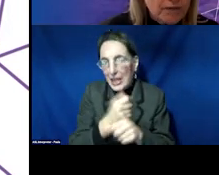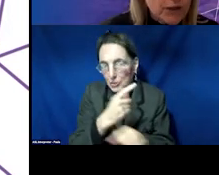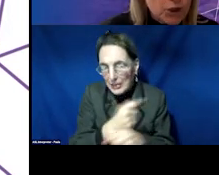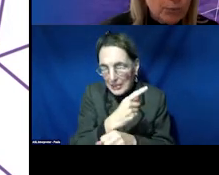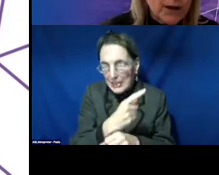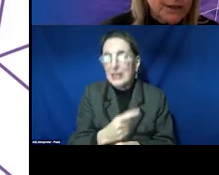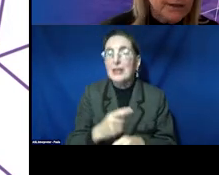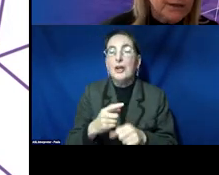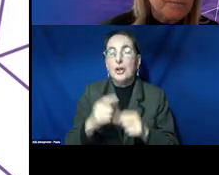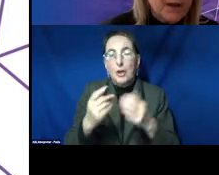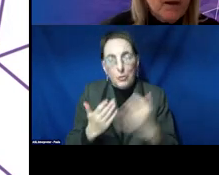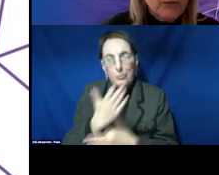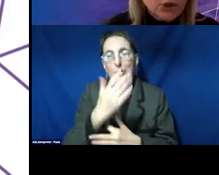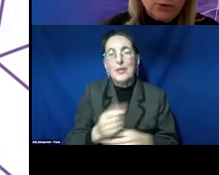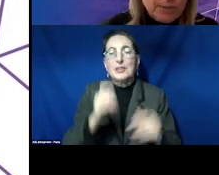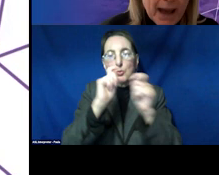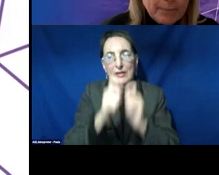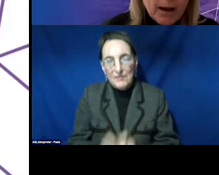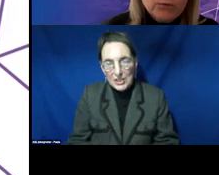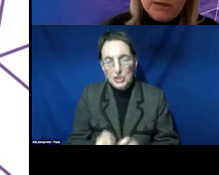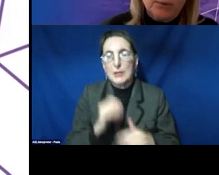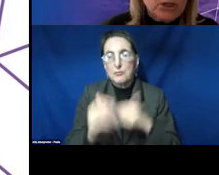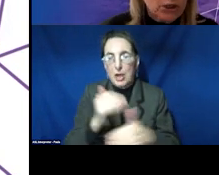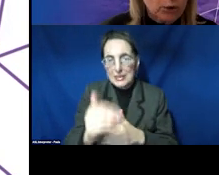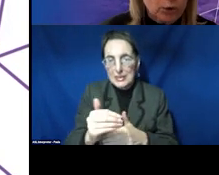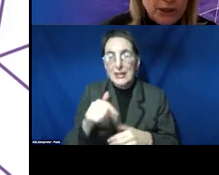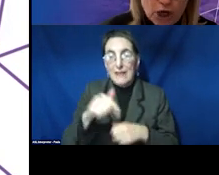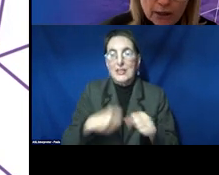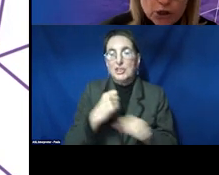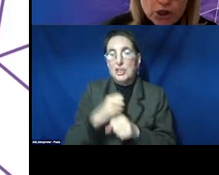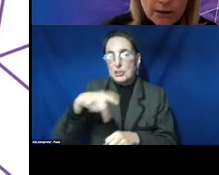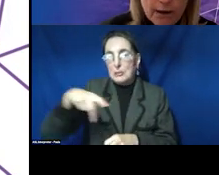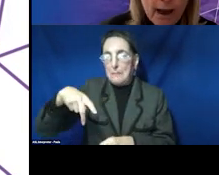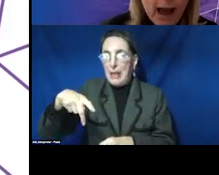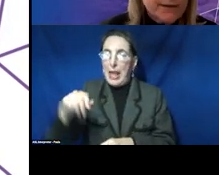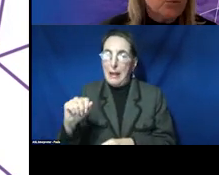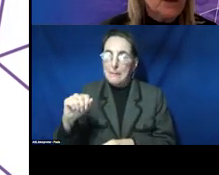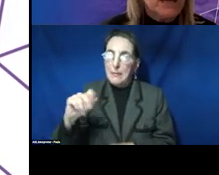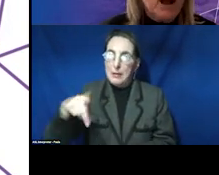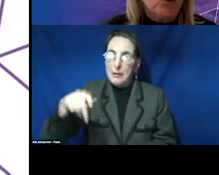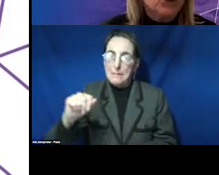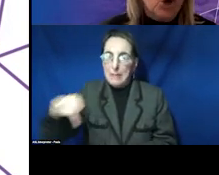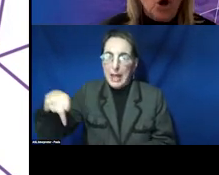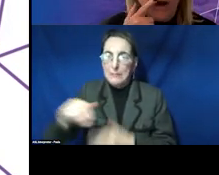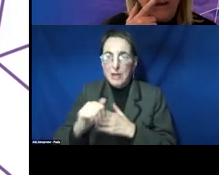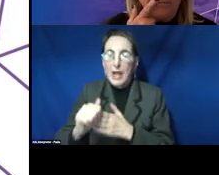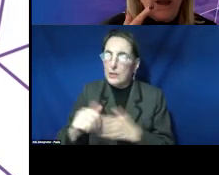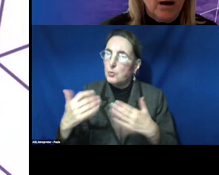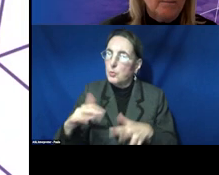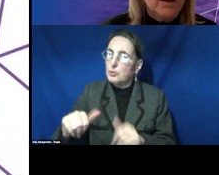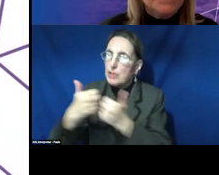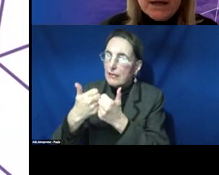this revision process. This year's PAP guide was particularly challenging as we worked